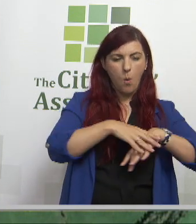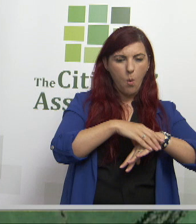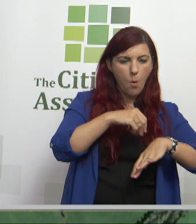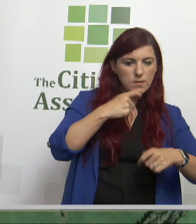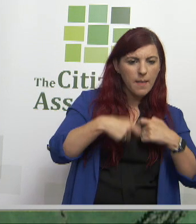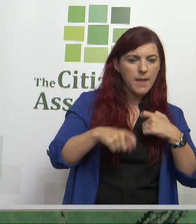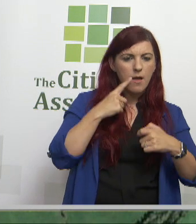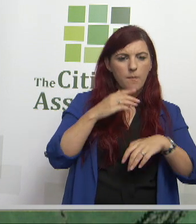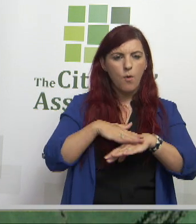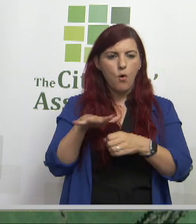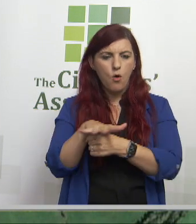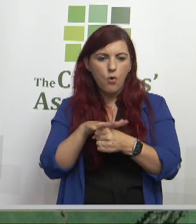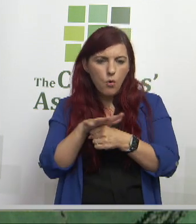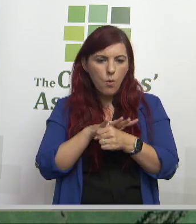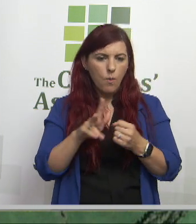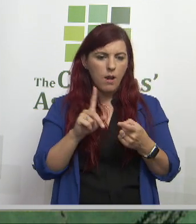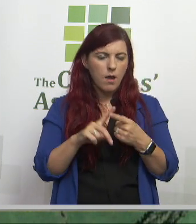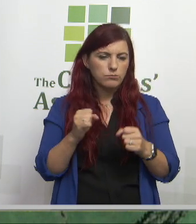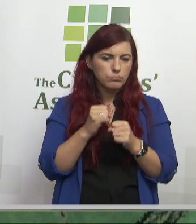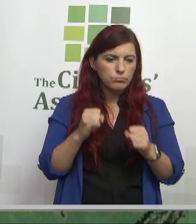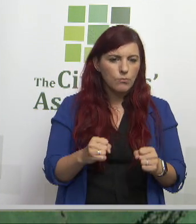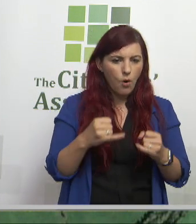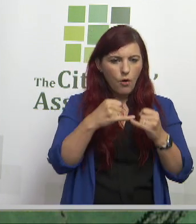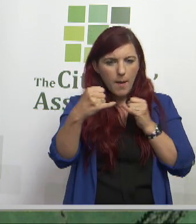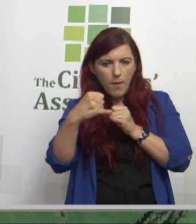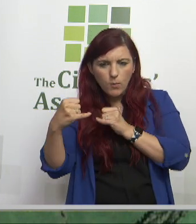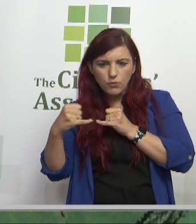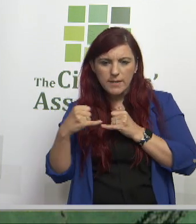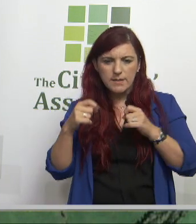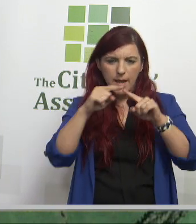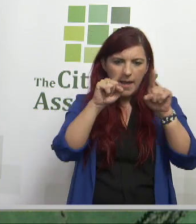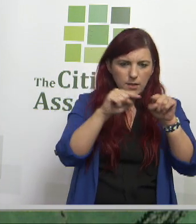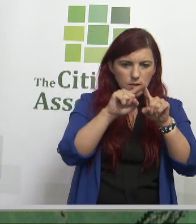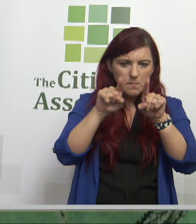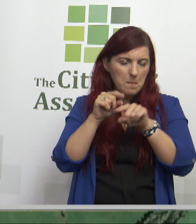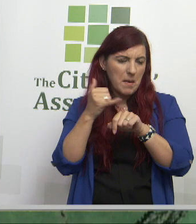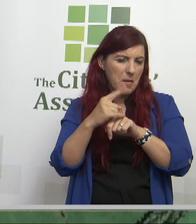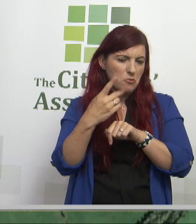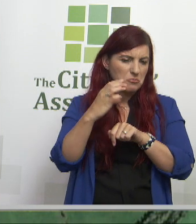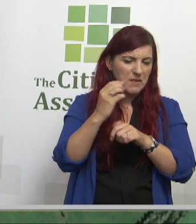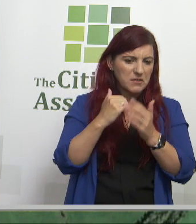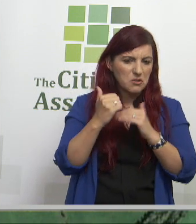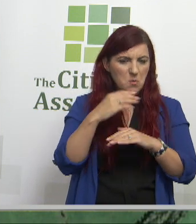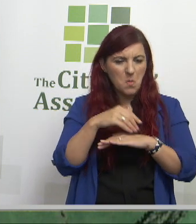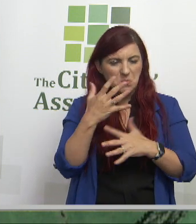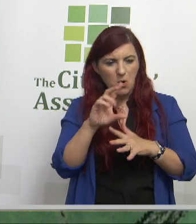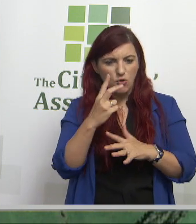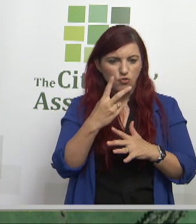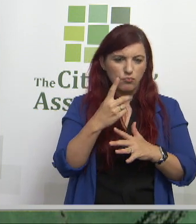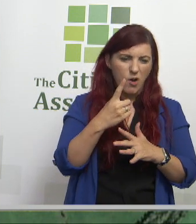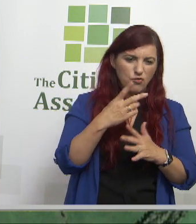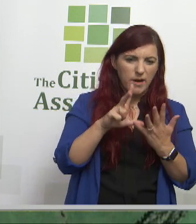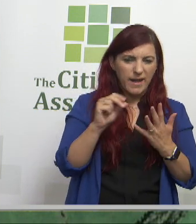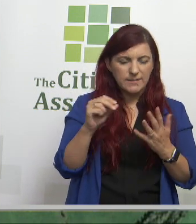more local and more recent boundary hedges that were put in probably 150 years ago, maybe 180 years ago. And